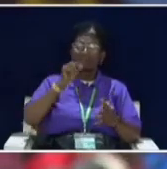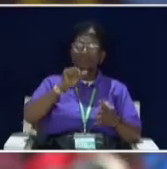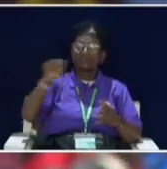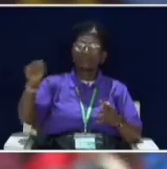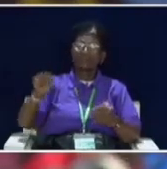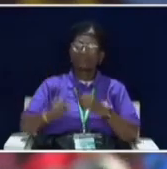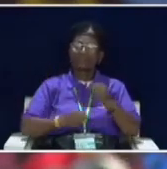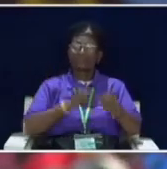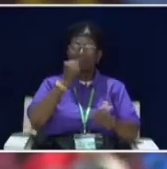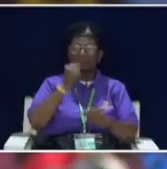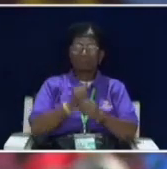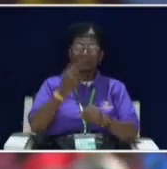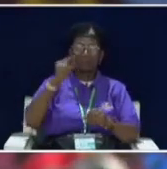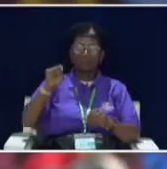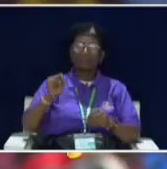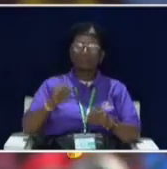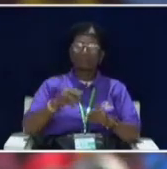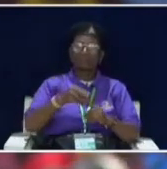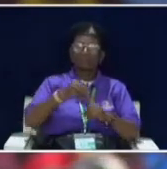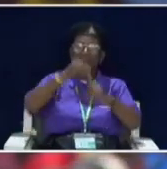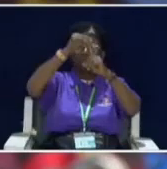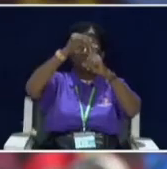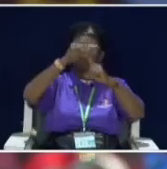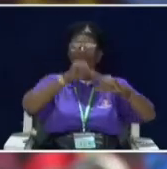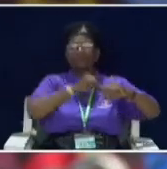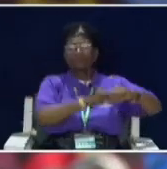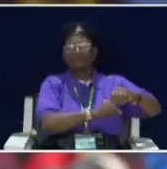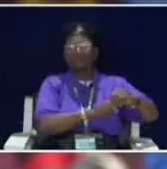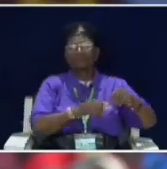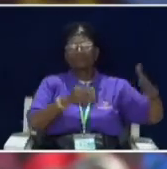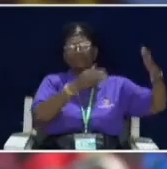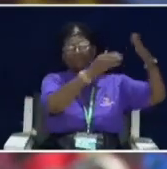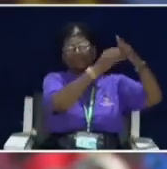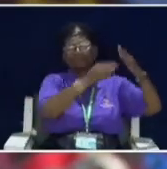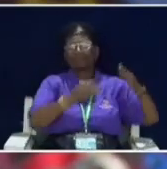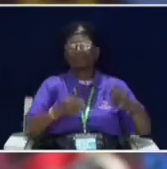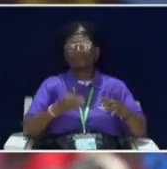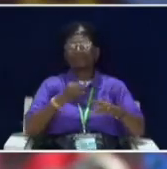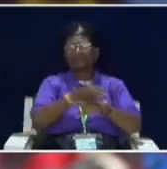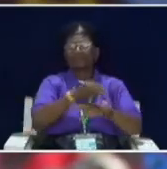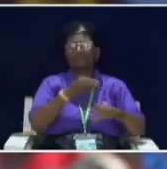for special protection against forces of darkness.